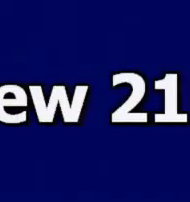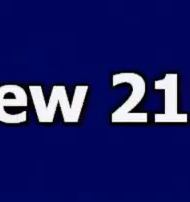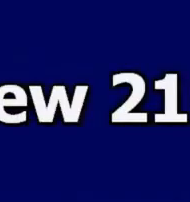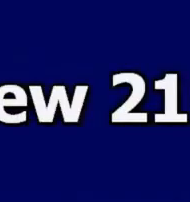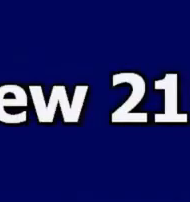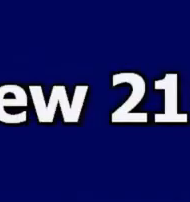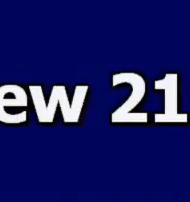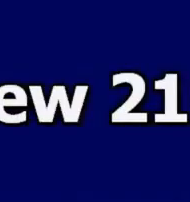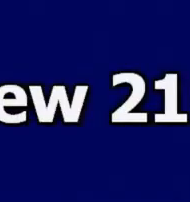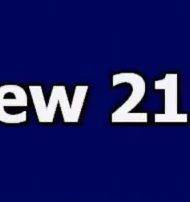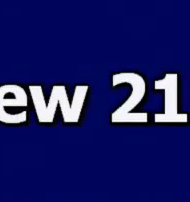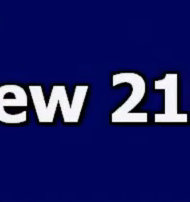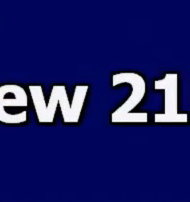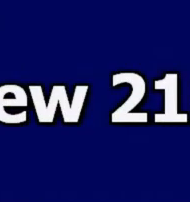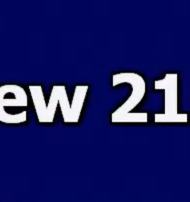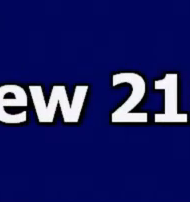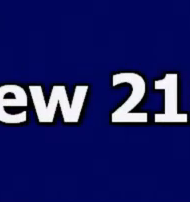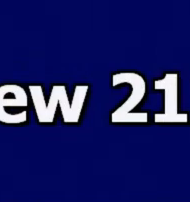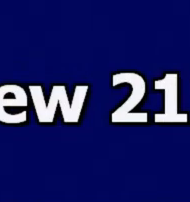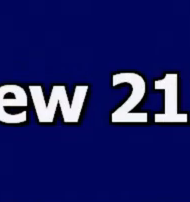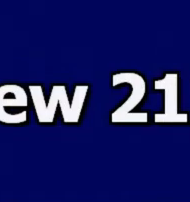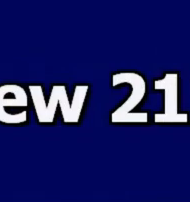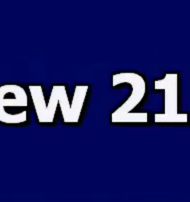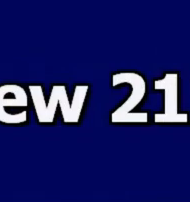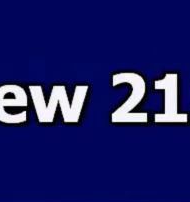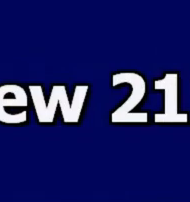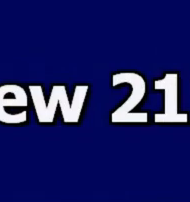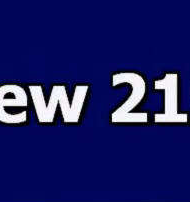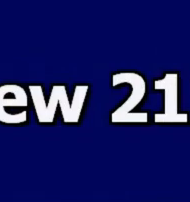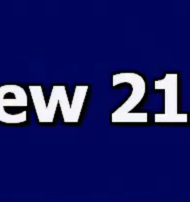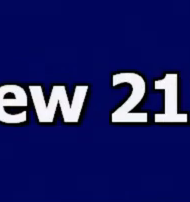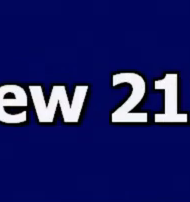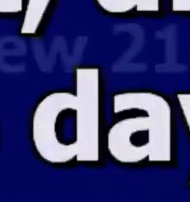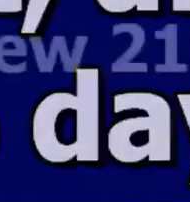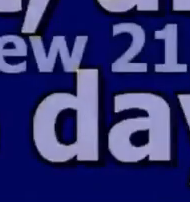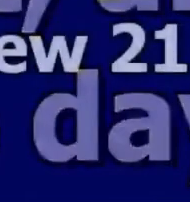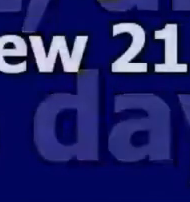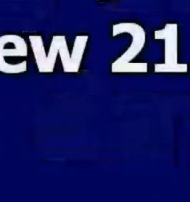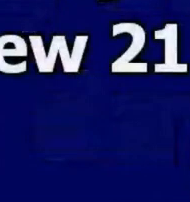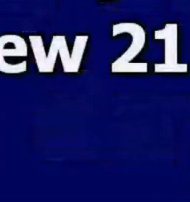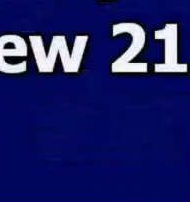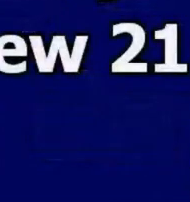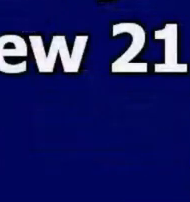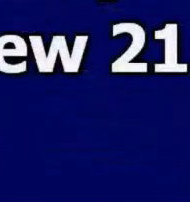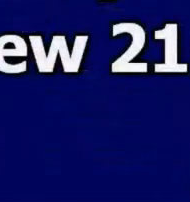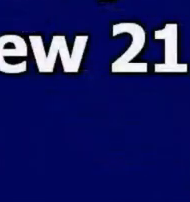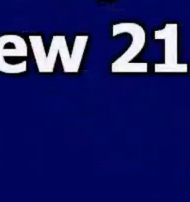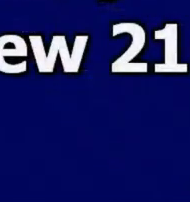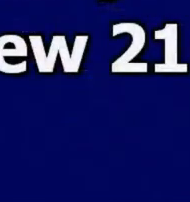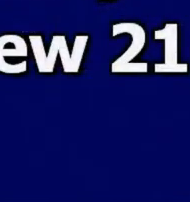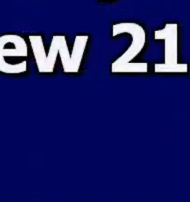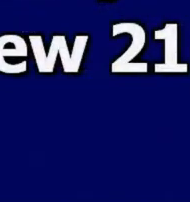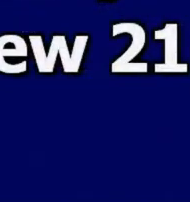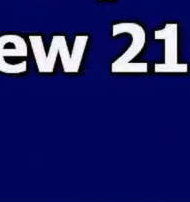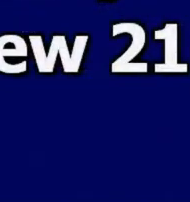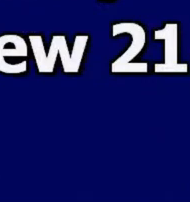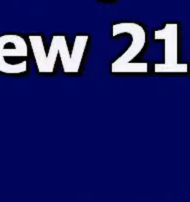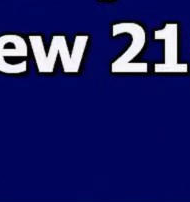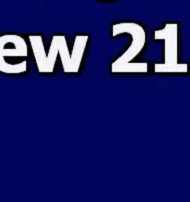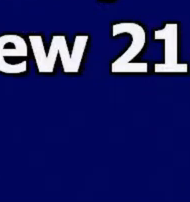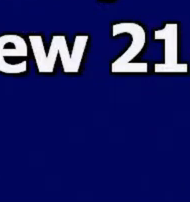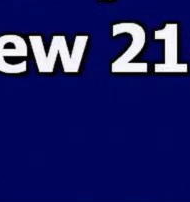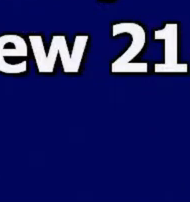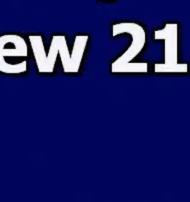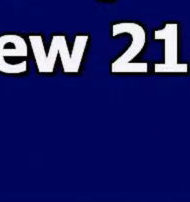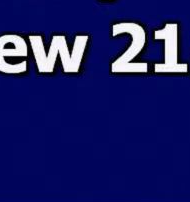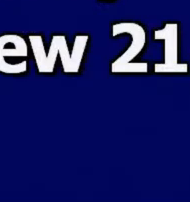sir. But our yes, sir does not translate to actions. Our yes, sir ends there, and we